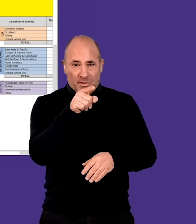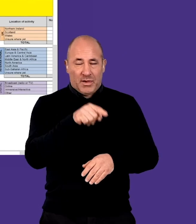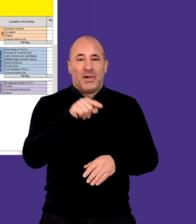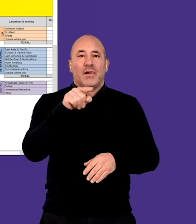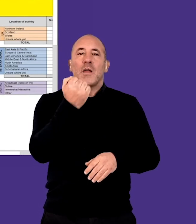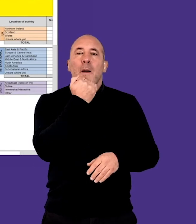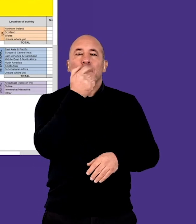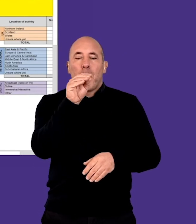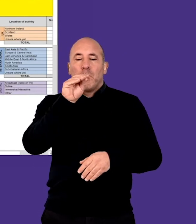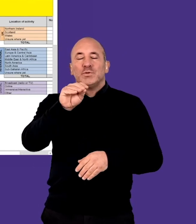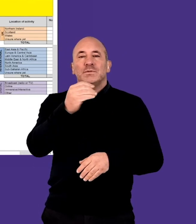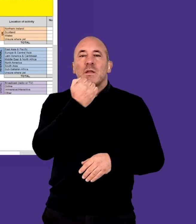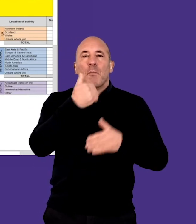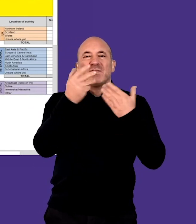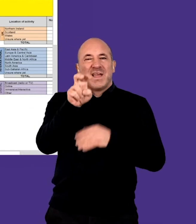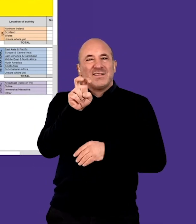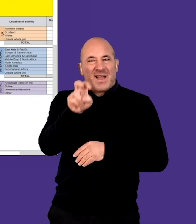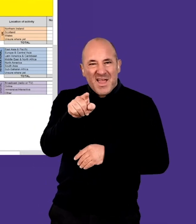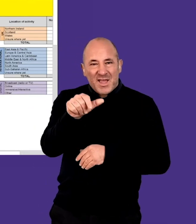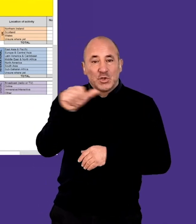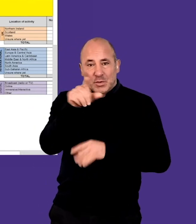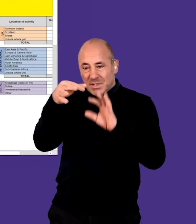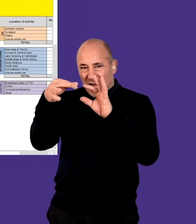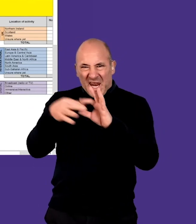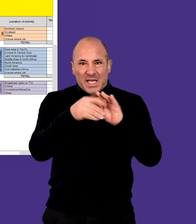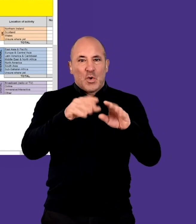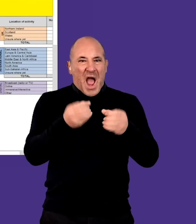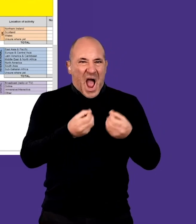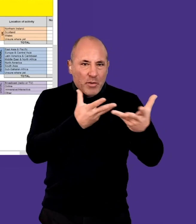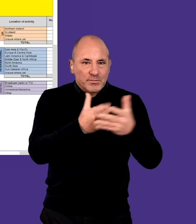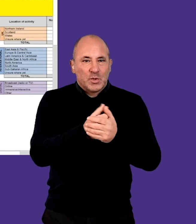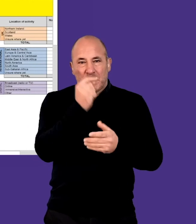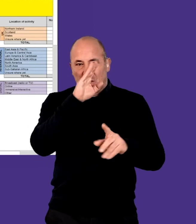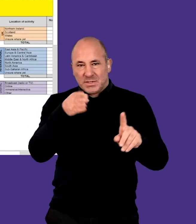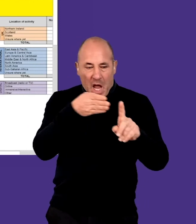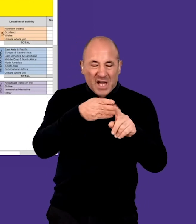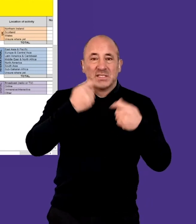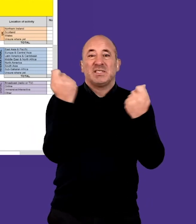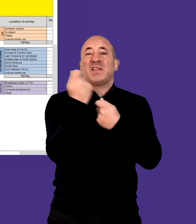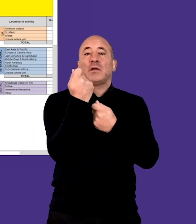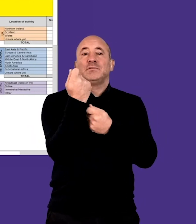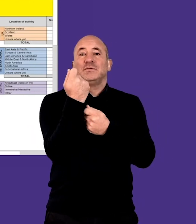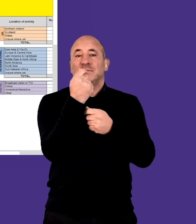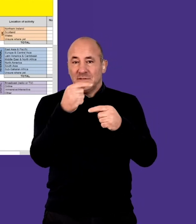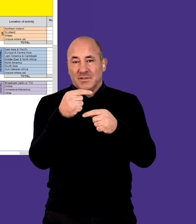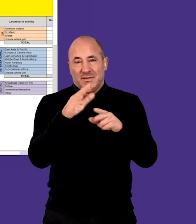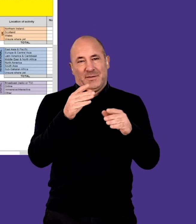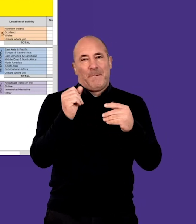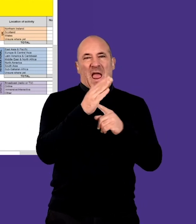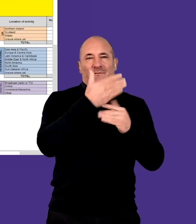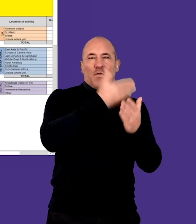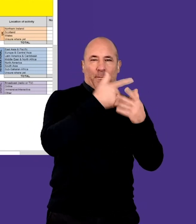Remember that where possible, the figures included in the number of days column should correspond to the outputs, potential targets, and